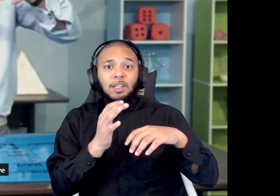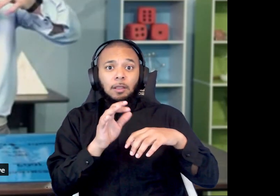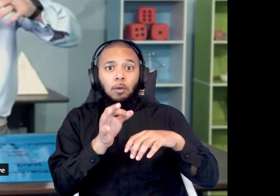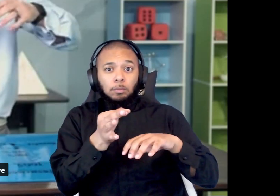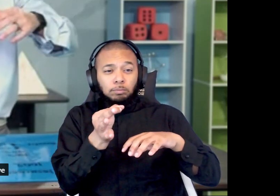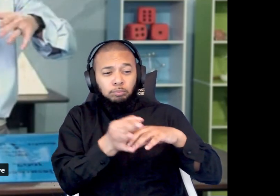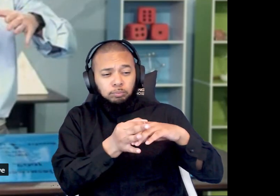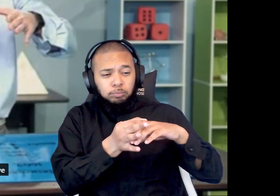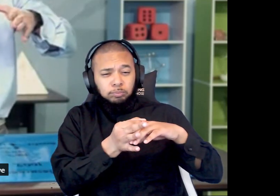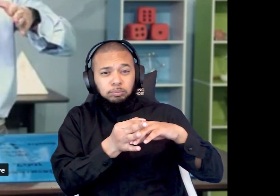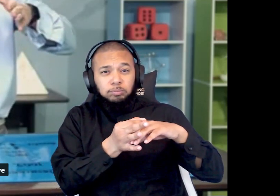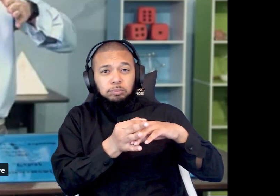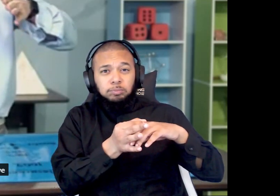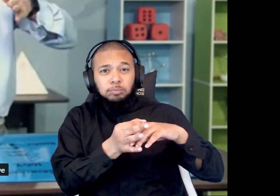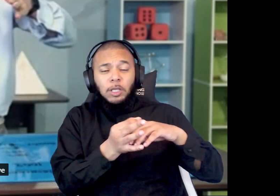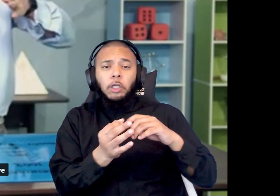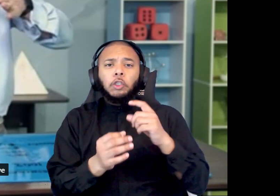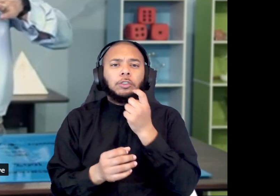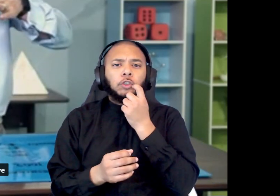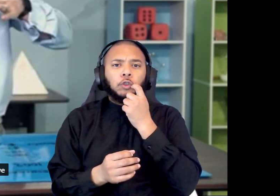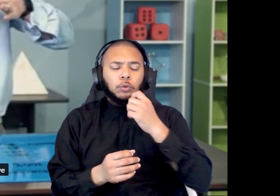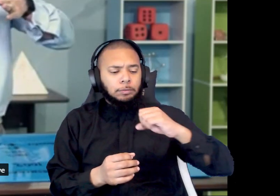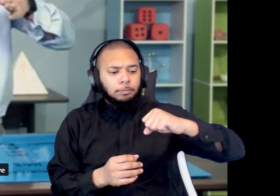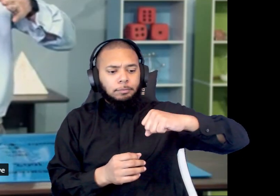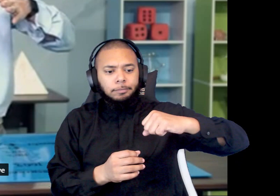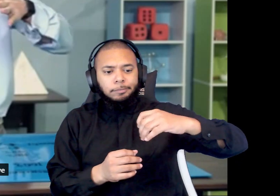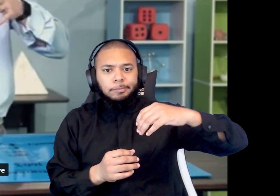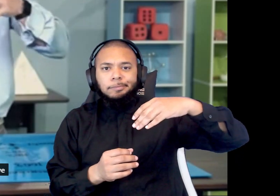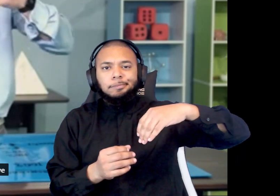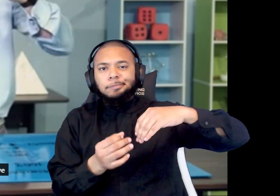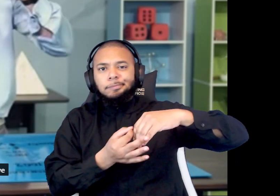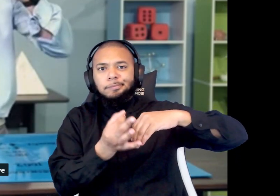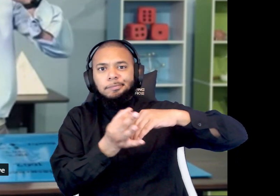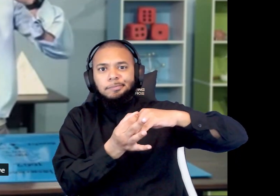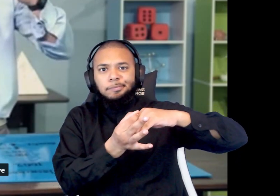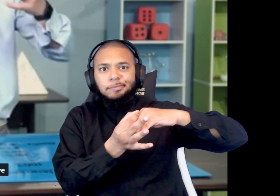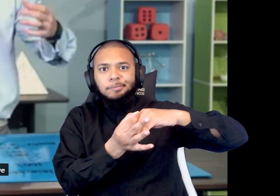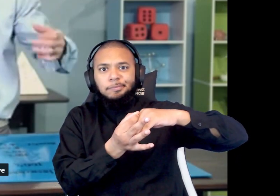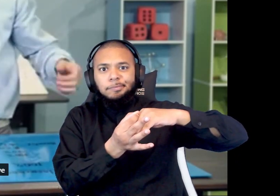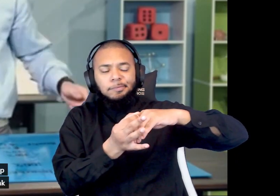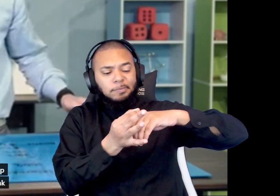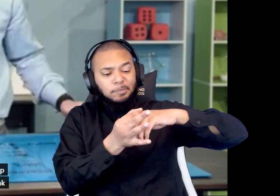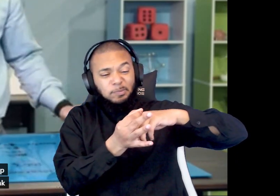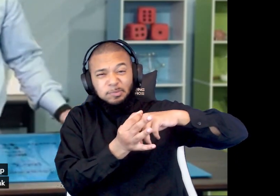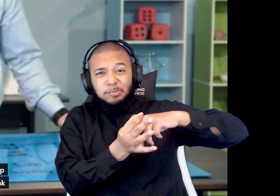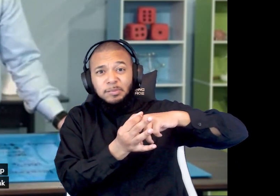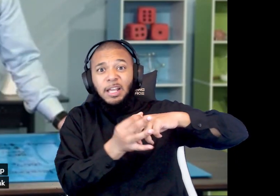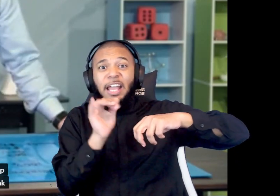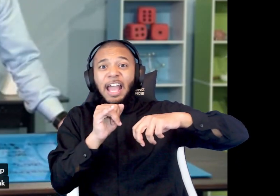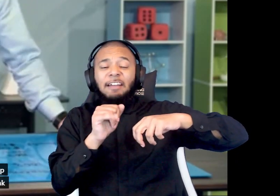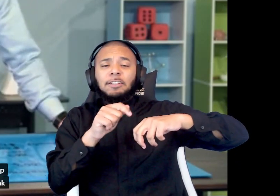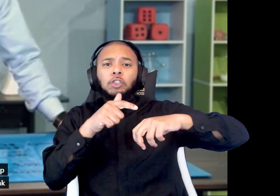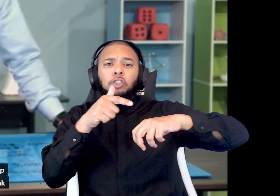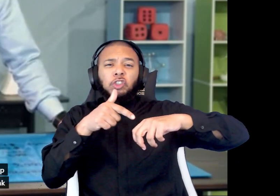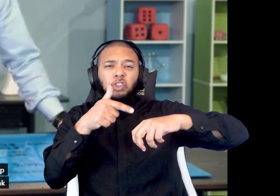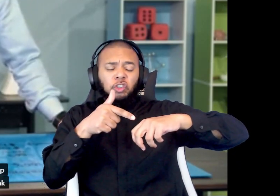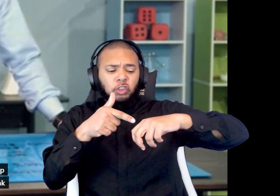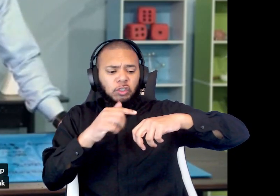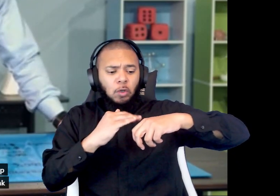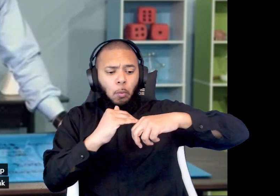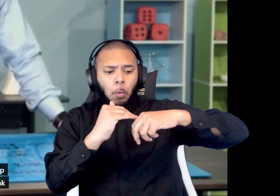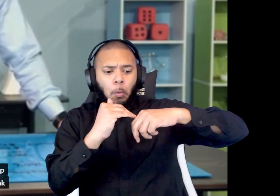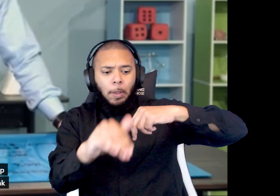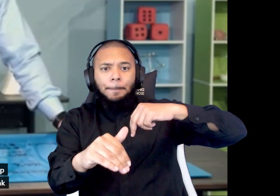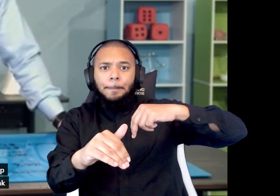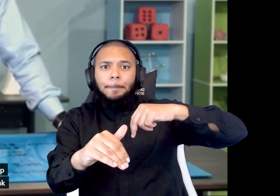the whole surface of the tooth, they have to drill off the entire top half of your tooth. And then